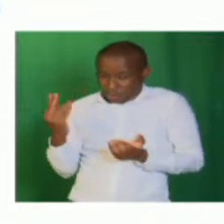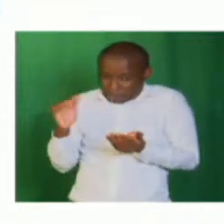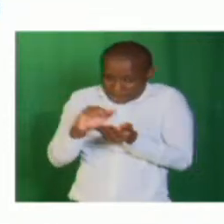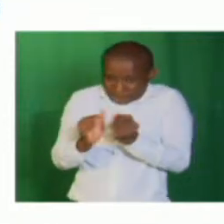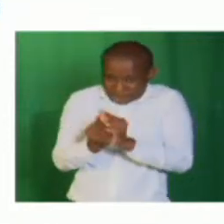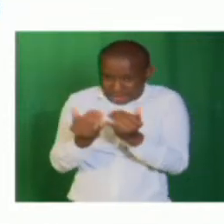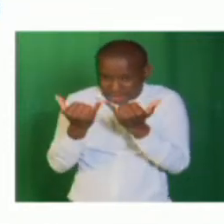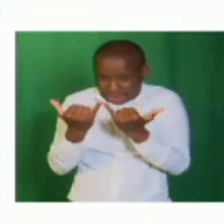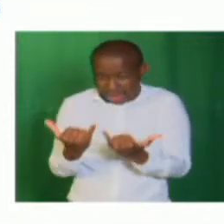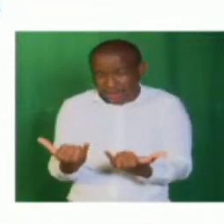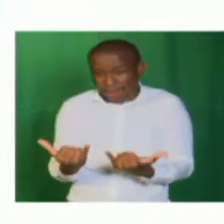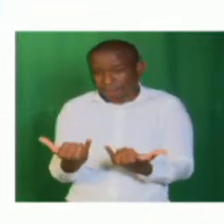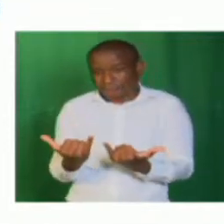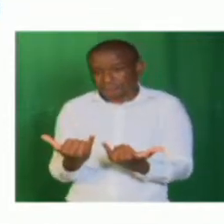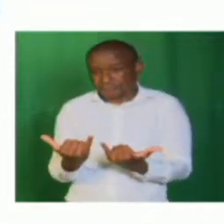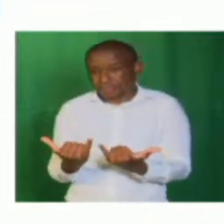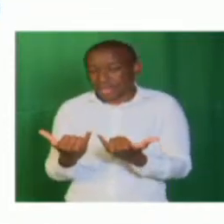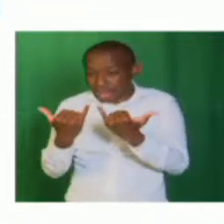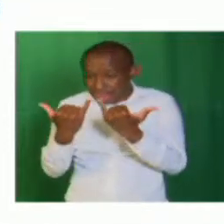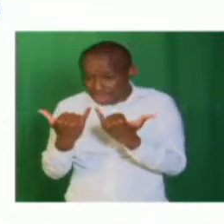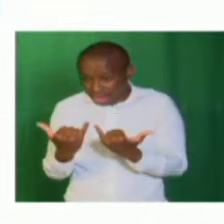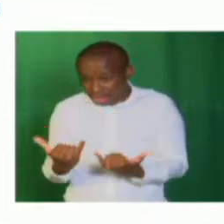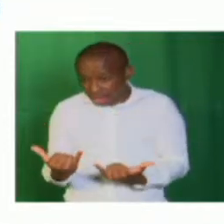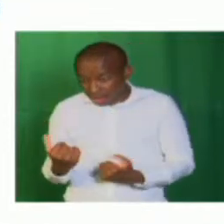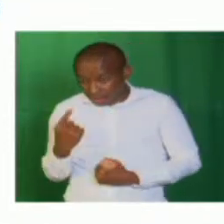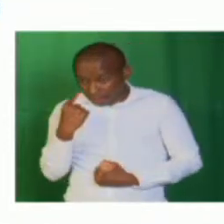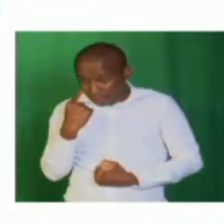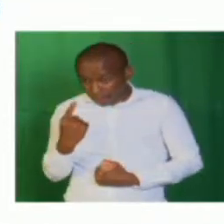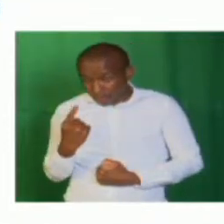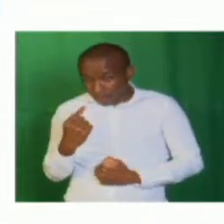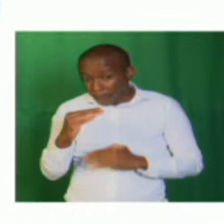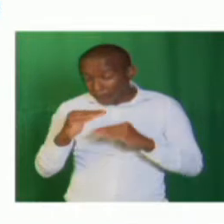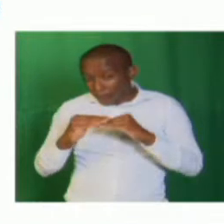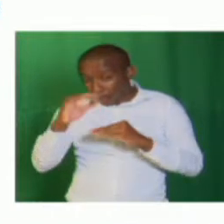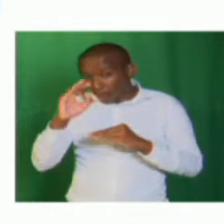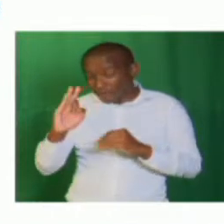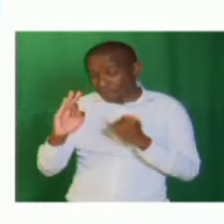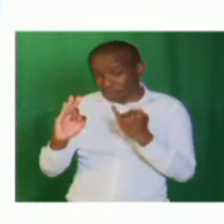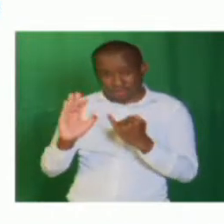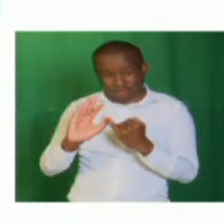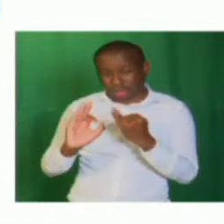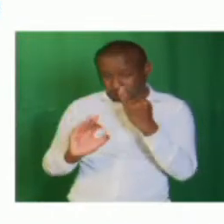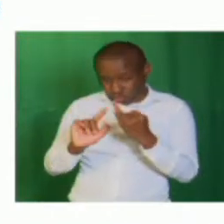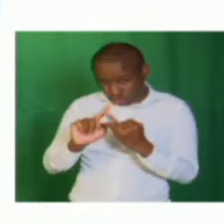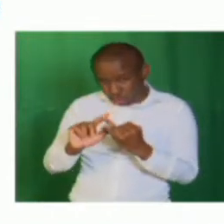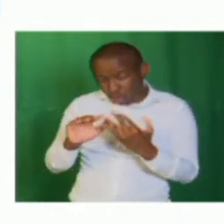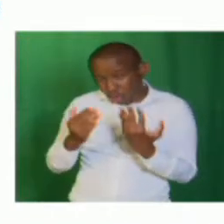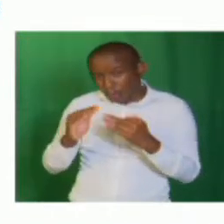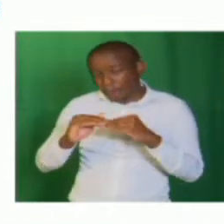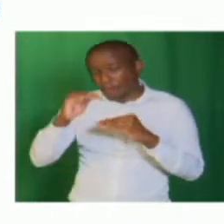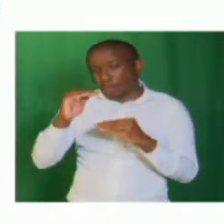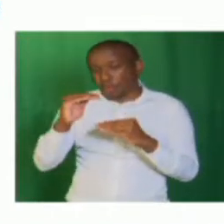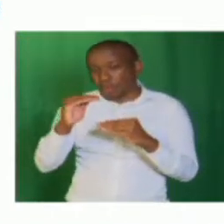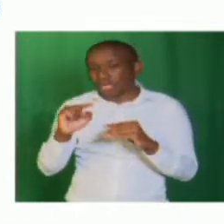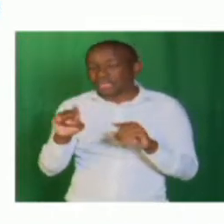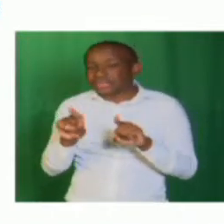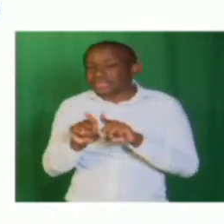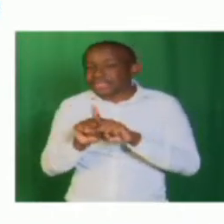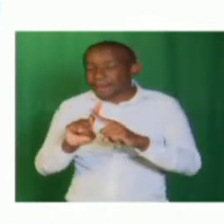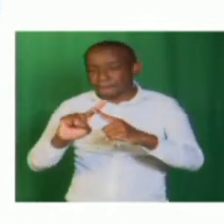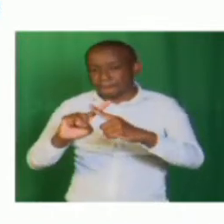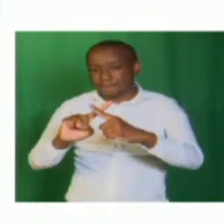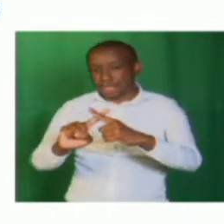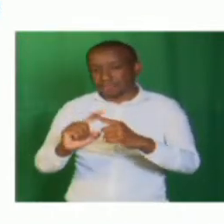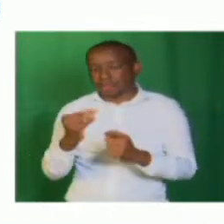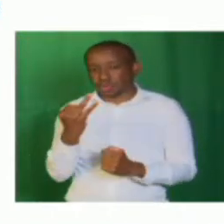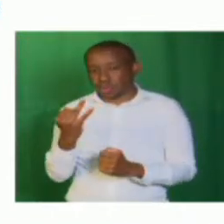So now this is where we are dealing with more than one function. So it's more or less multiplying the two